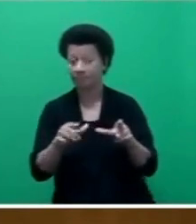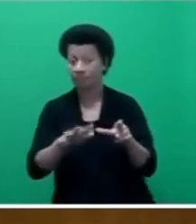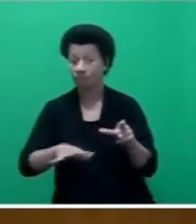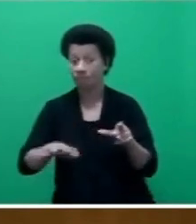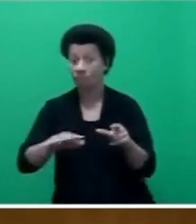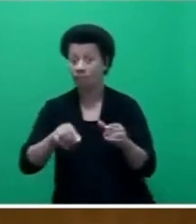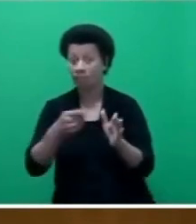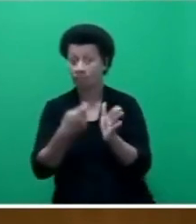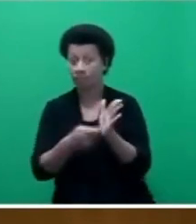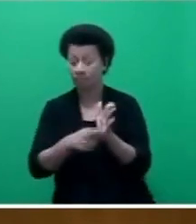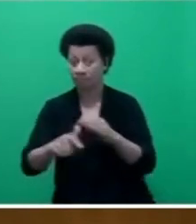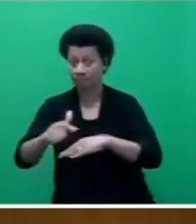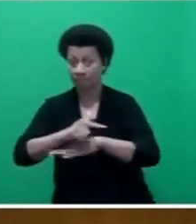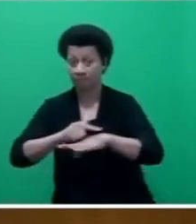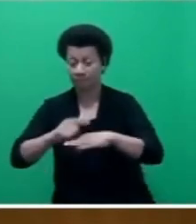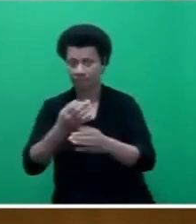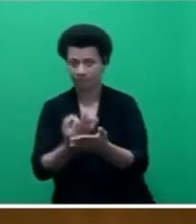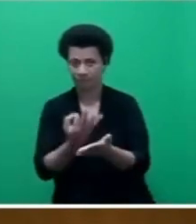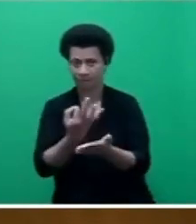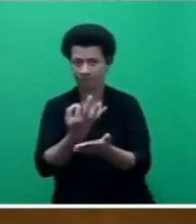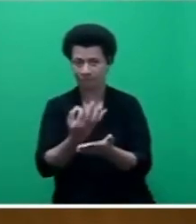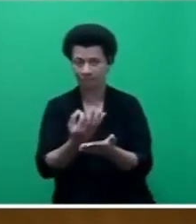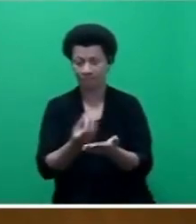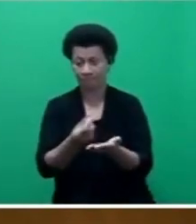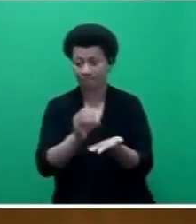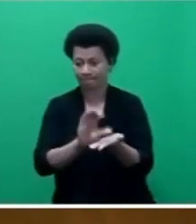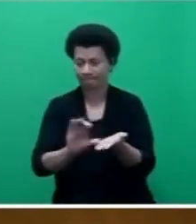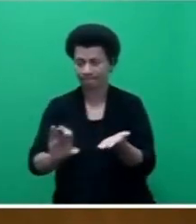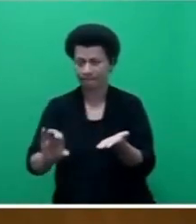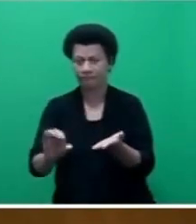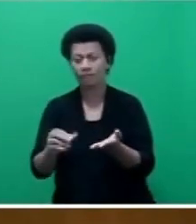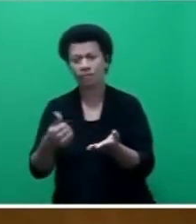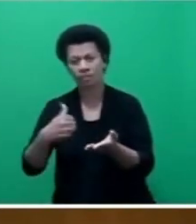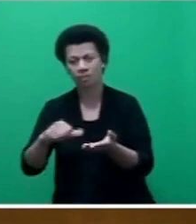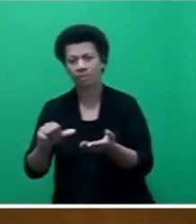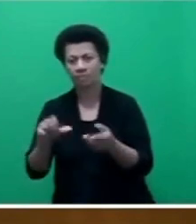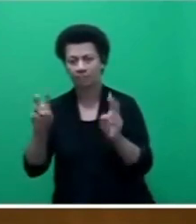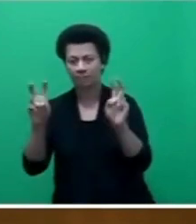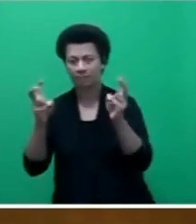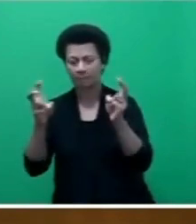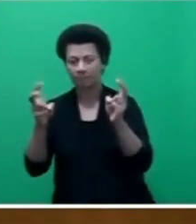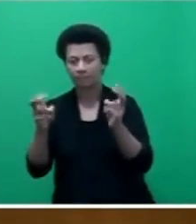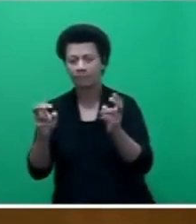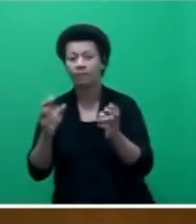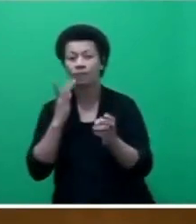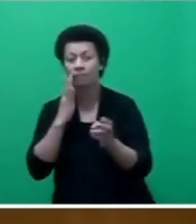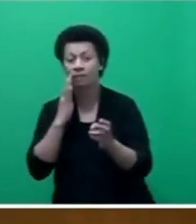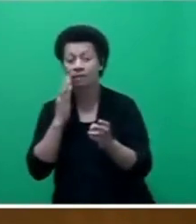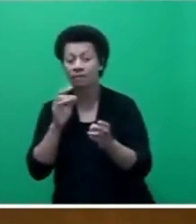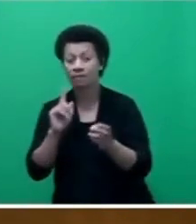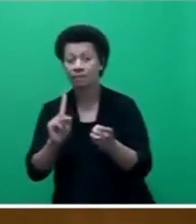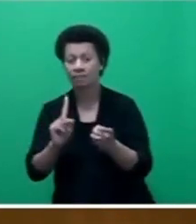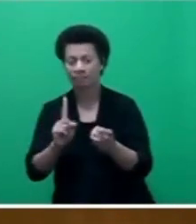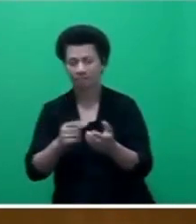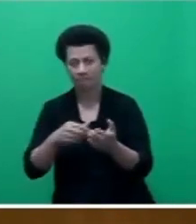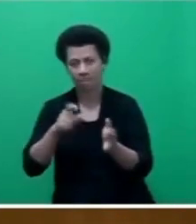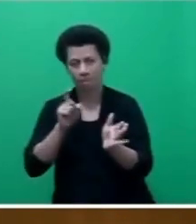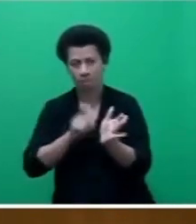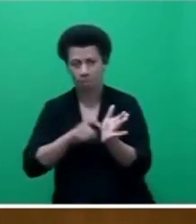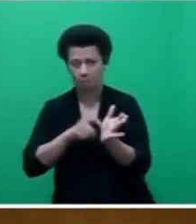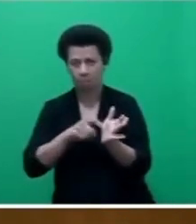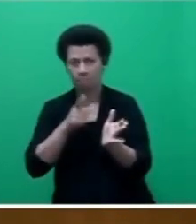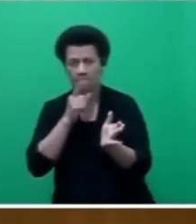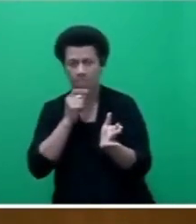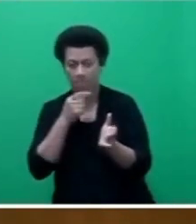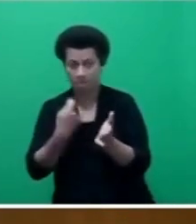financial system and will be able to use their land titles as collaterals when they approach financial institutions for bank loans and